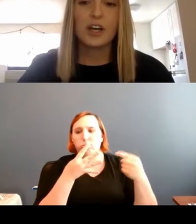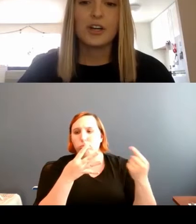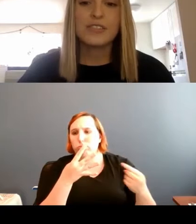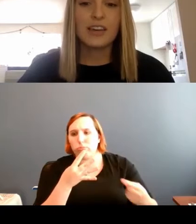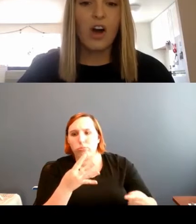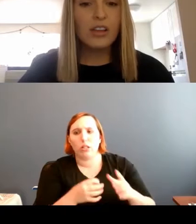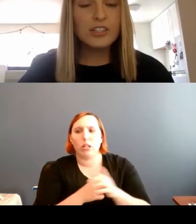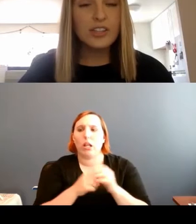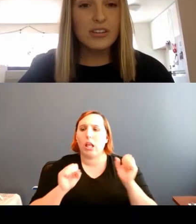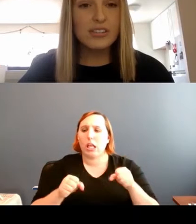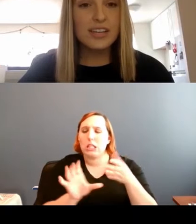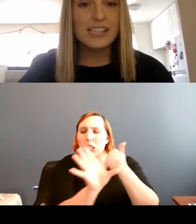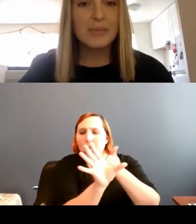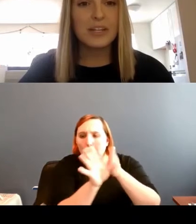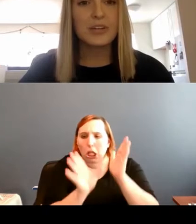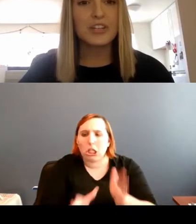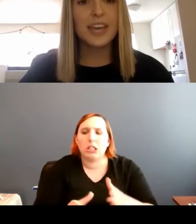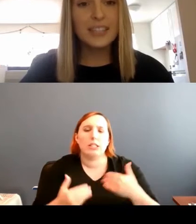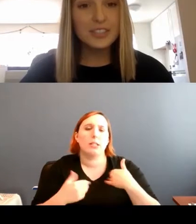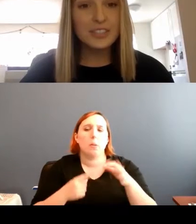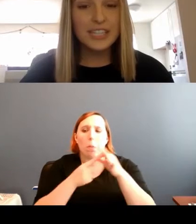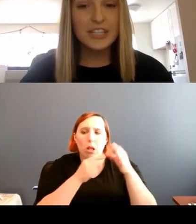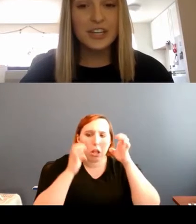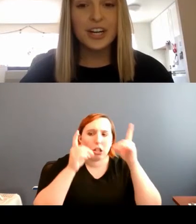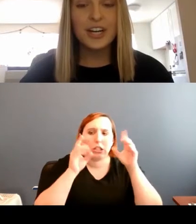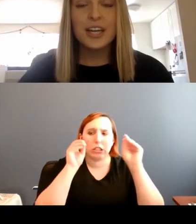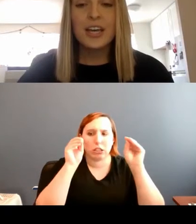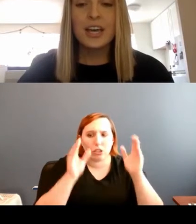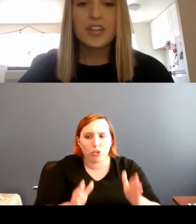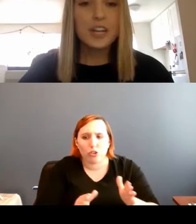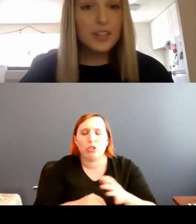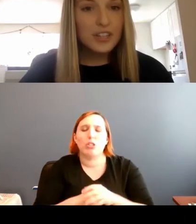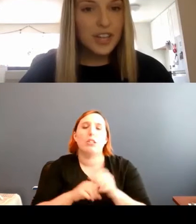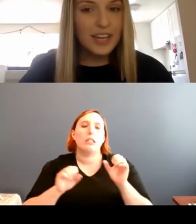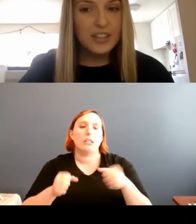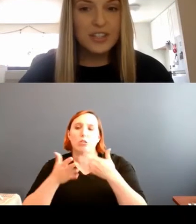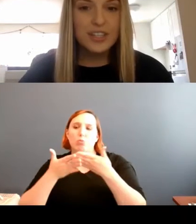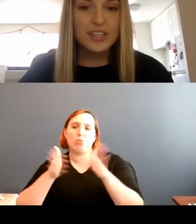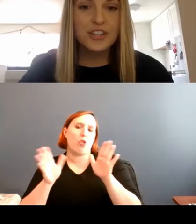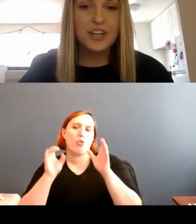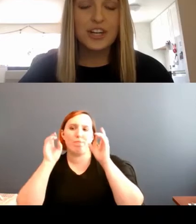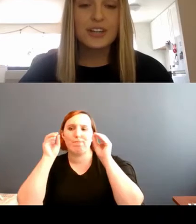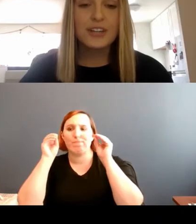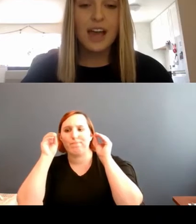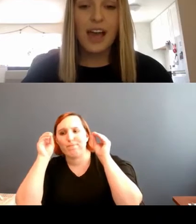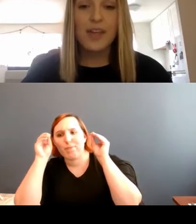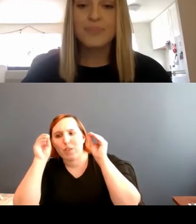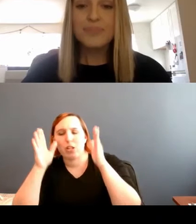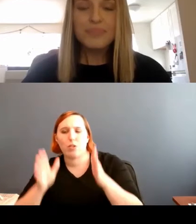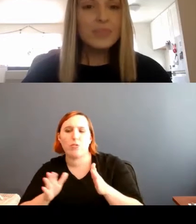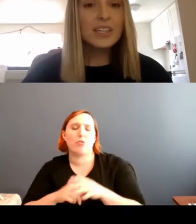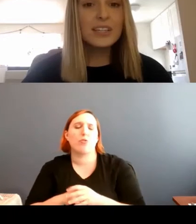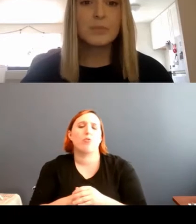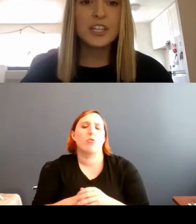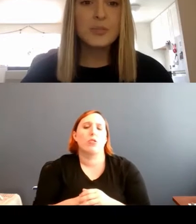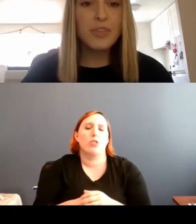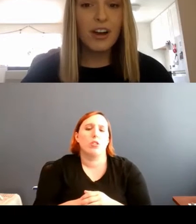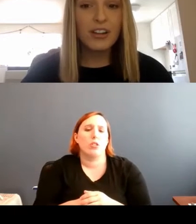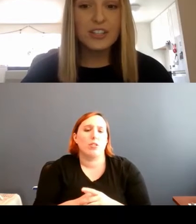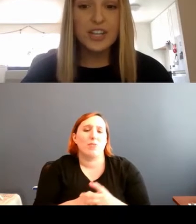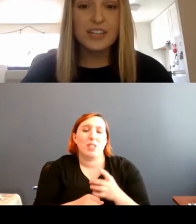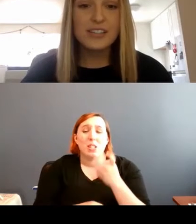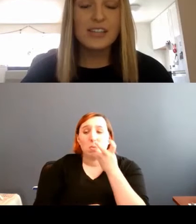as a psychologist, a special education teacher, a general education teacher,